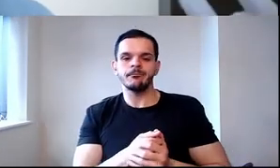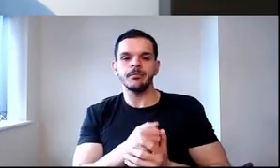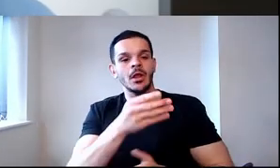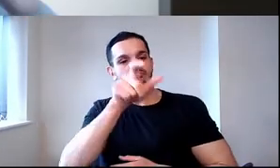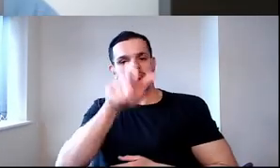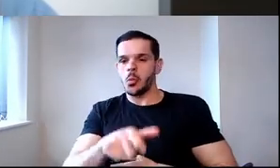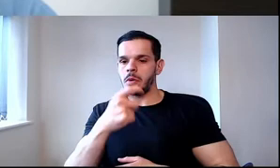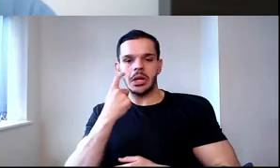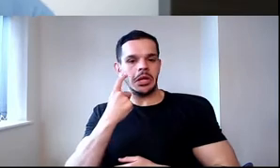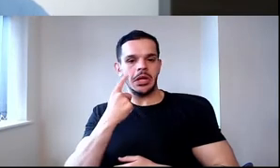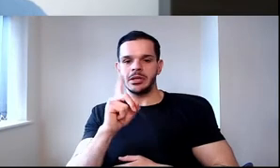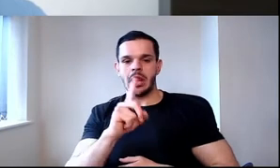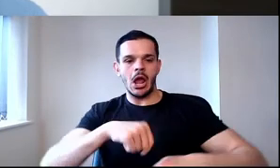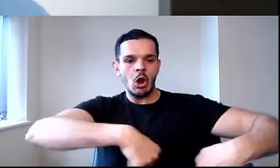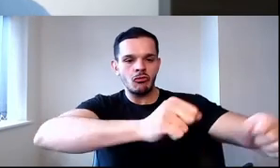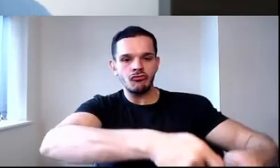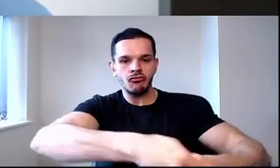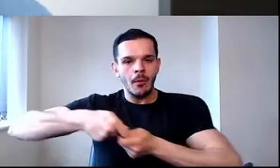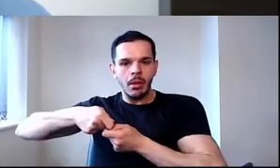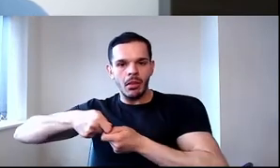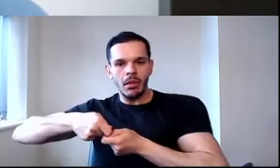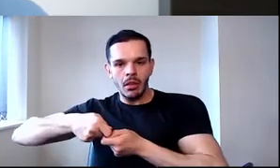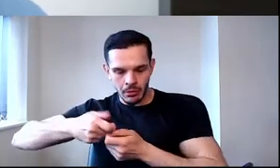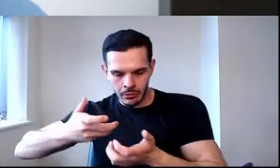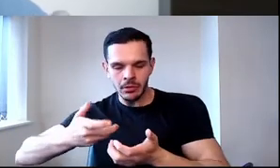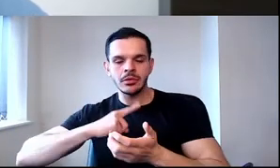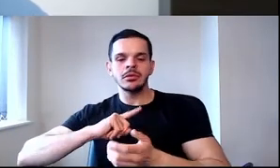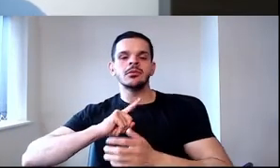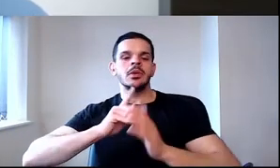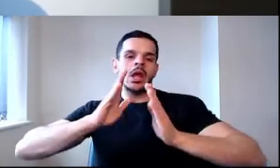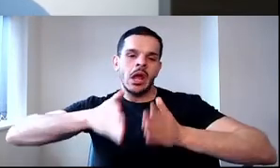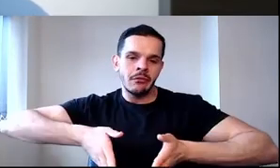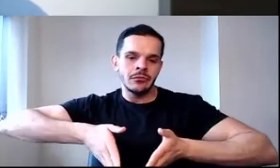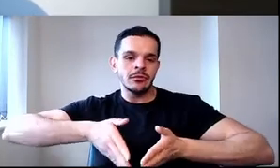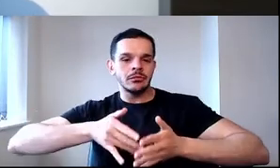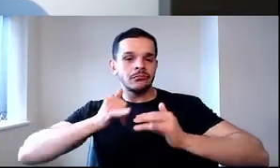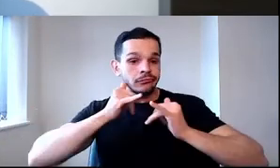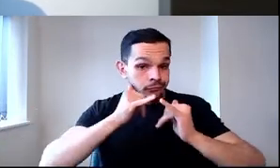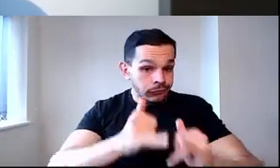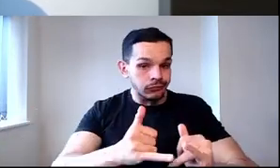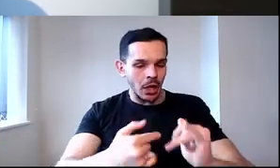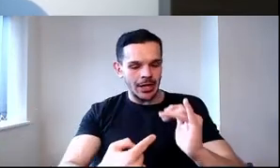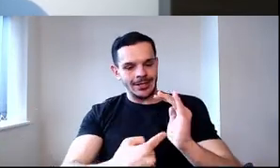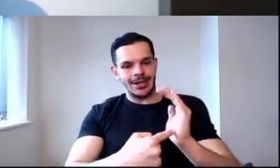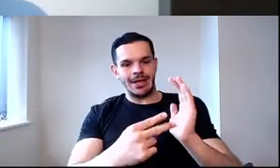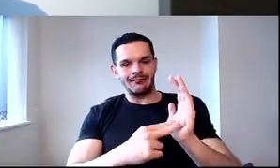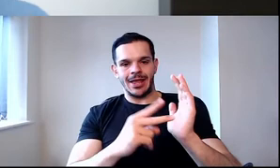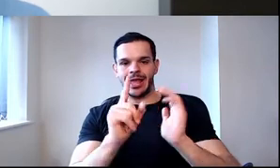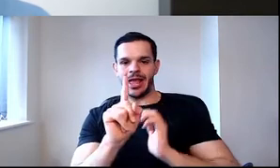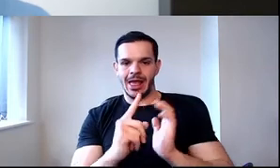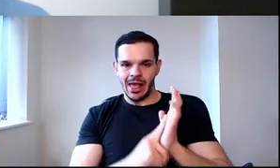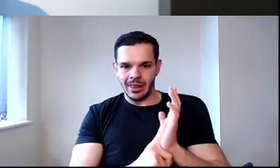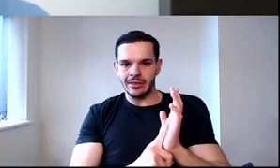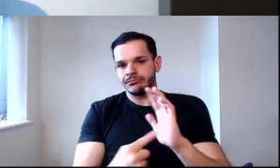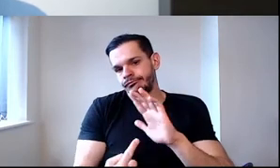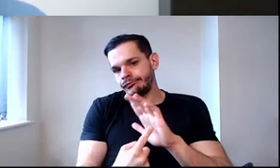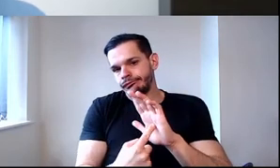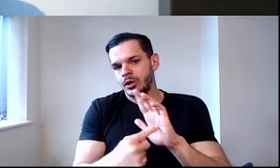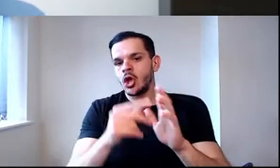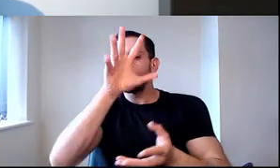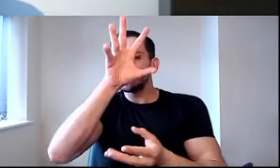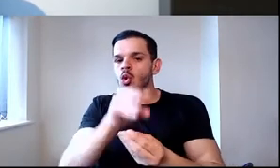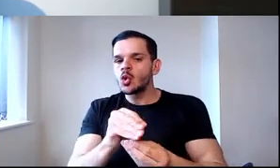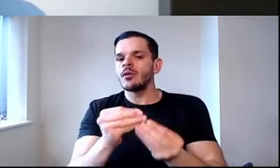Somebody could do a rug pull. So that's why you look at the TVL, you look at the total value locked up, to see